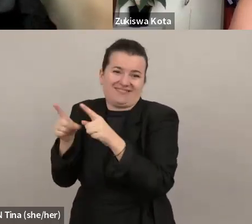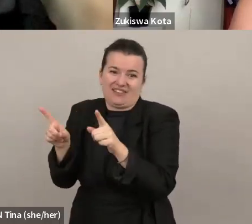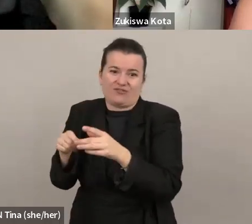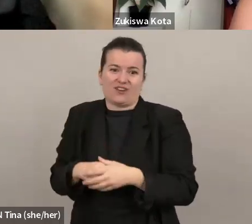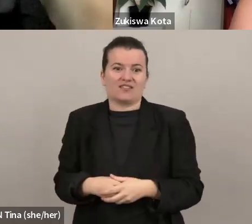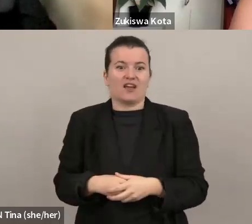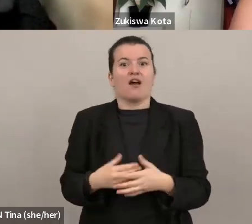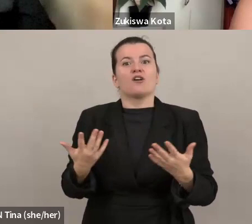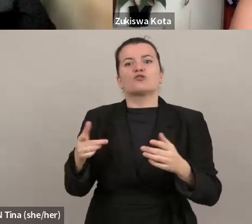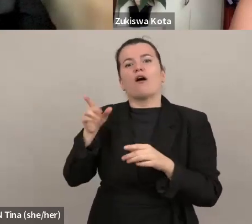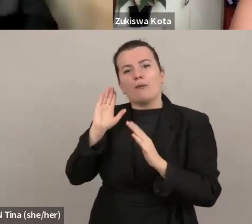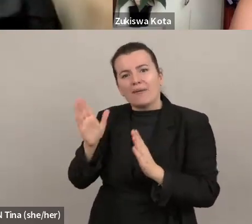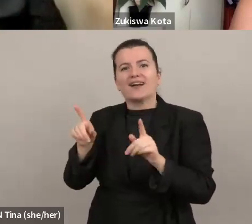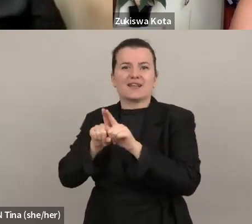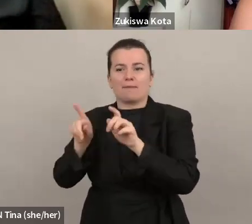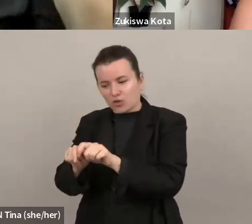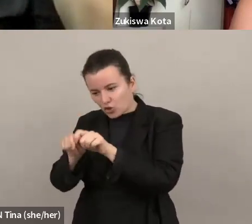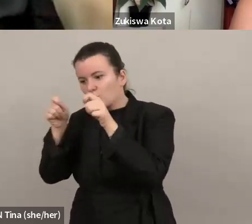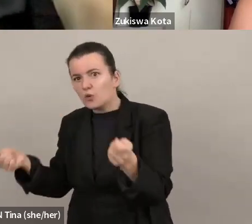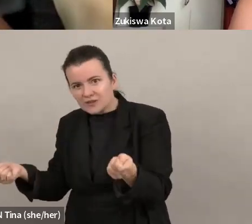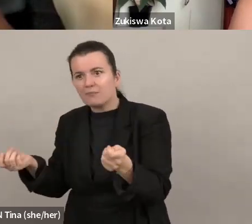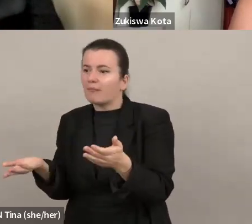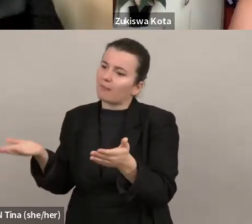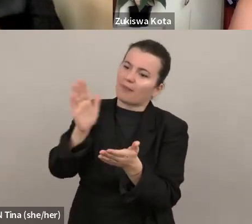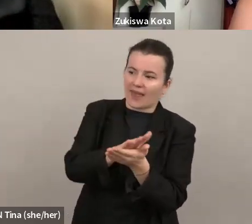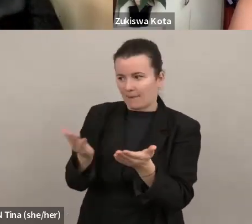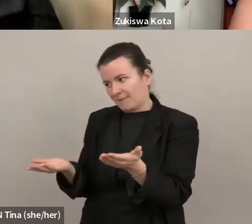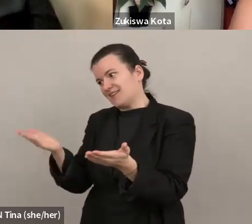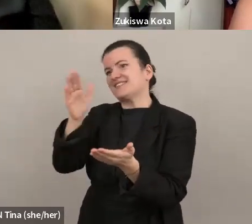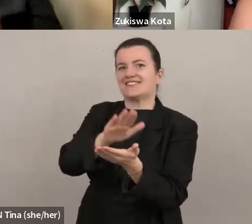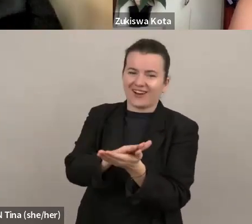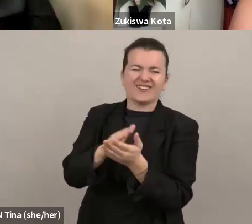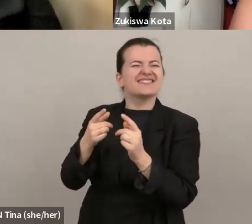their newspapers, into their news outlets. And so in